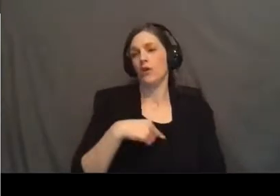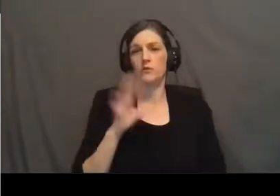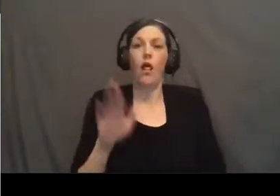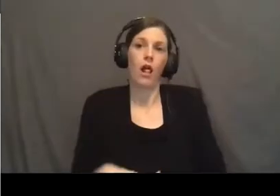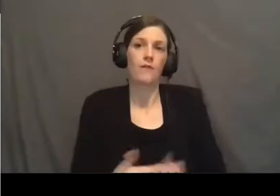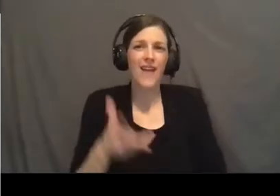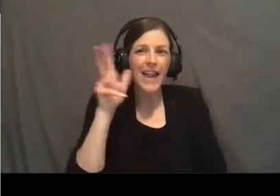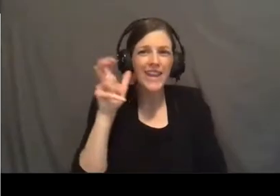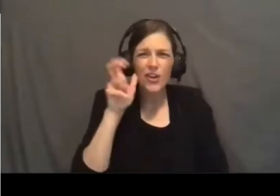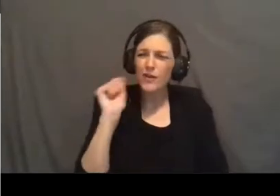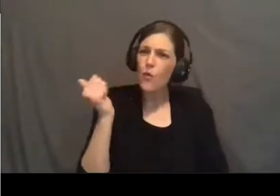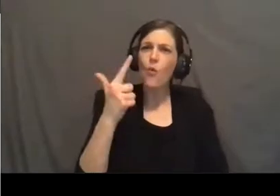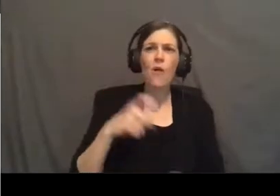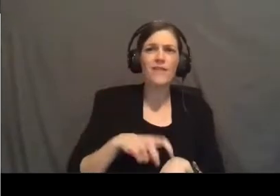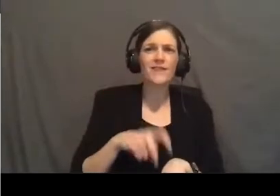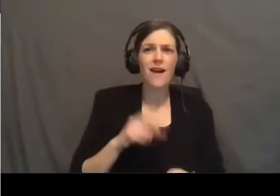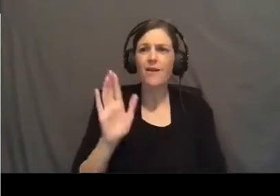I mean, I hear these things all the time.